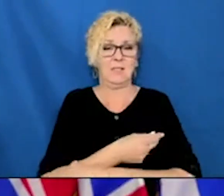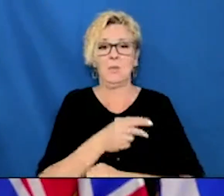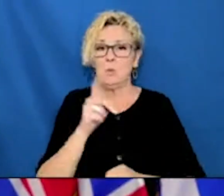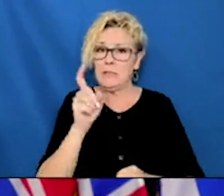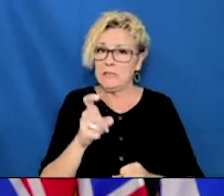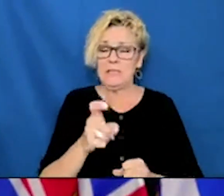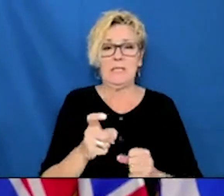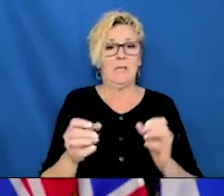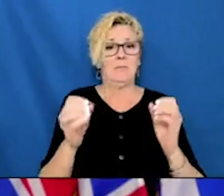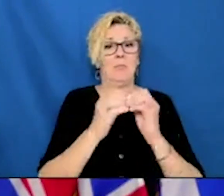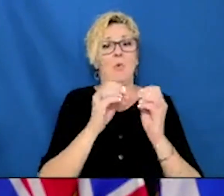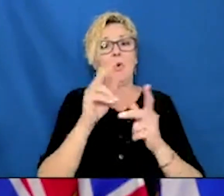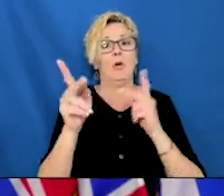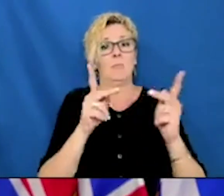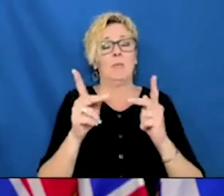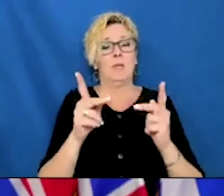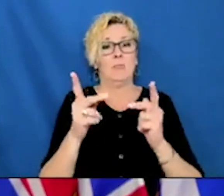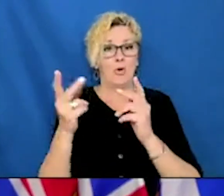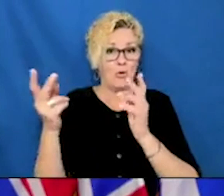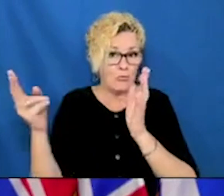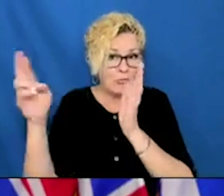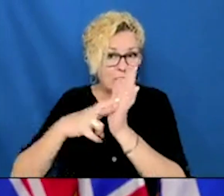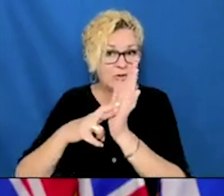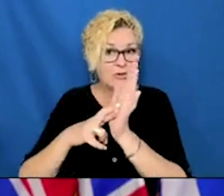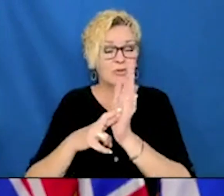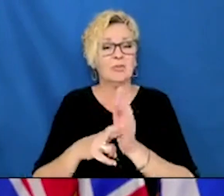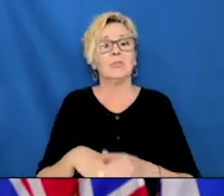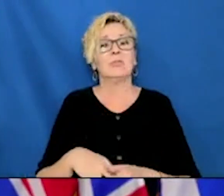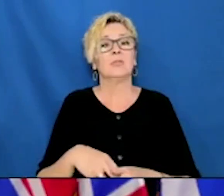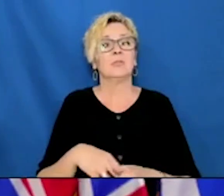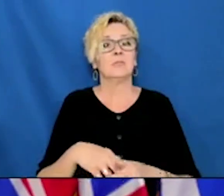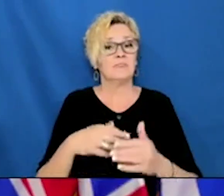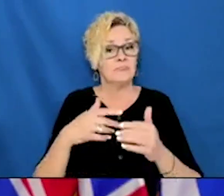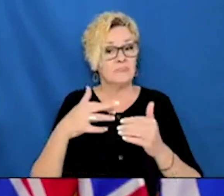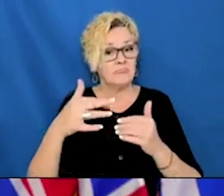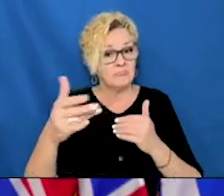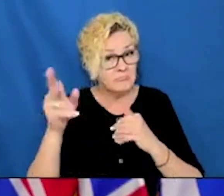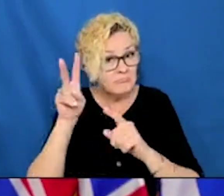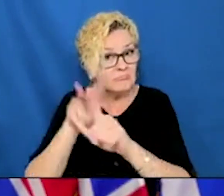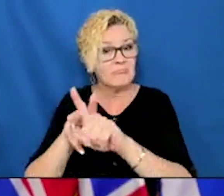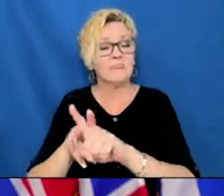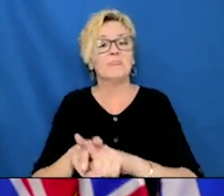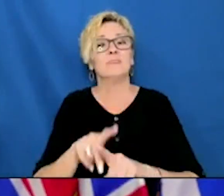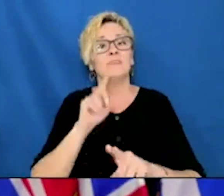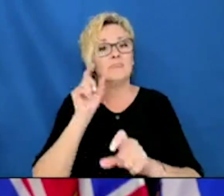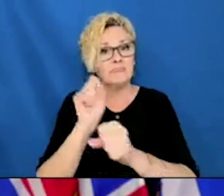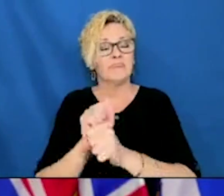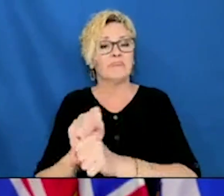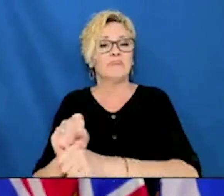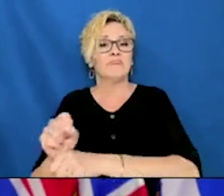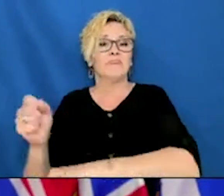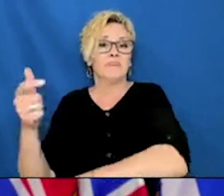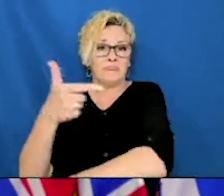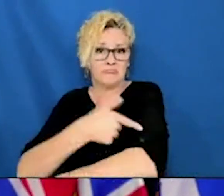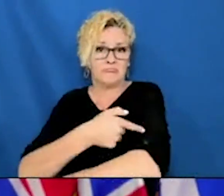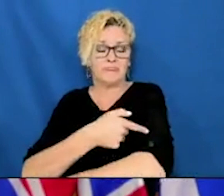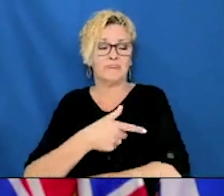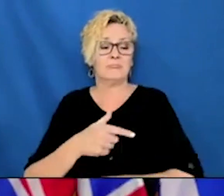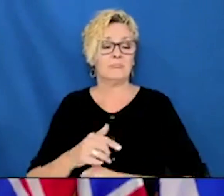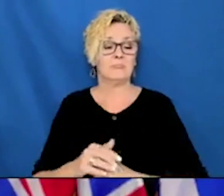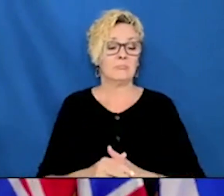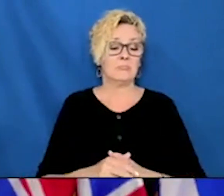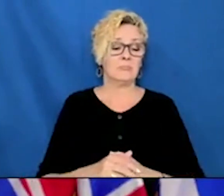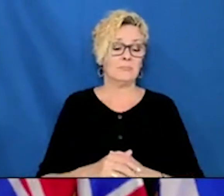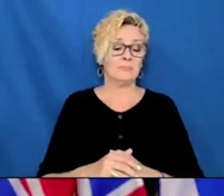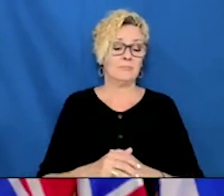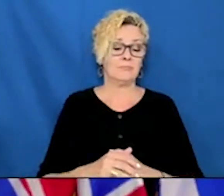get vaccinated. And I really encourage people to do that. And I think the response on the ground to the call by the Premier to